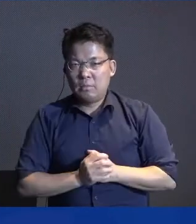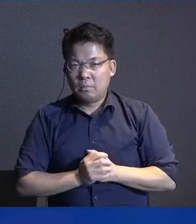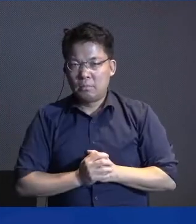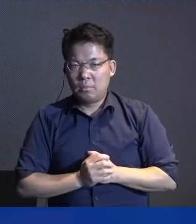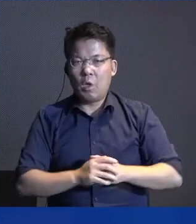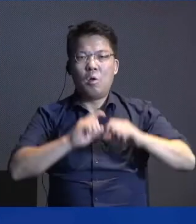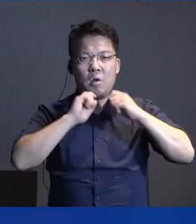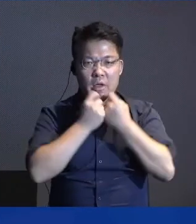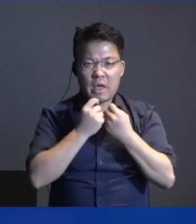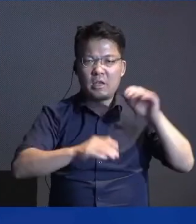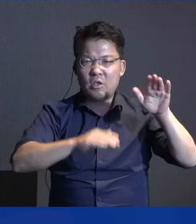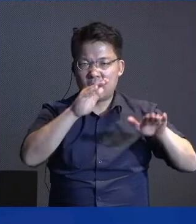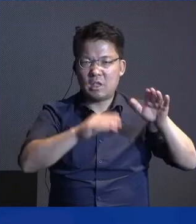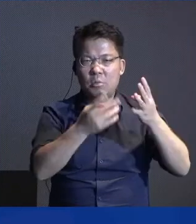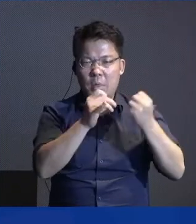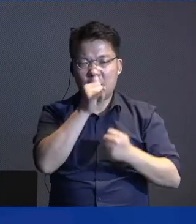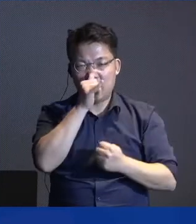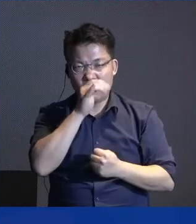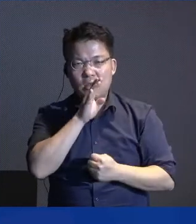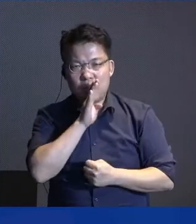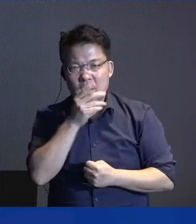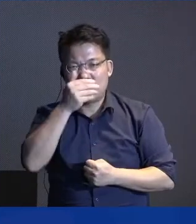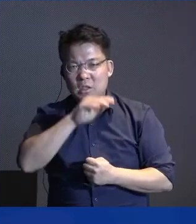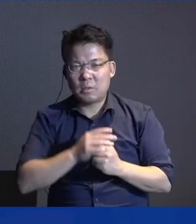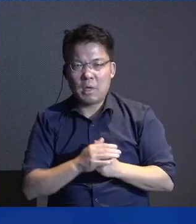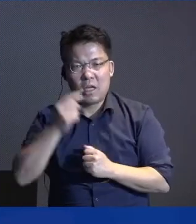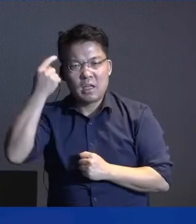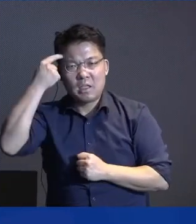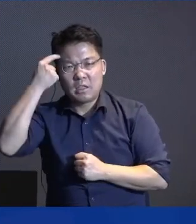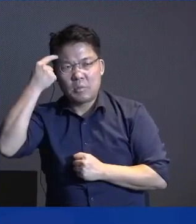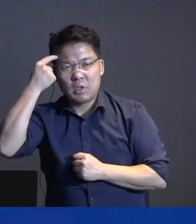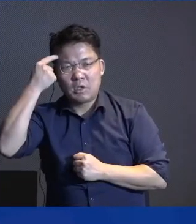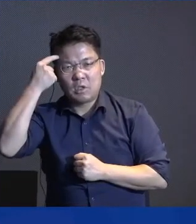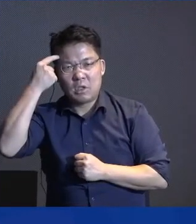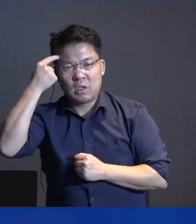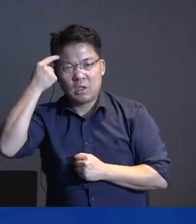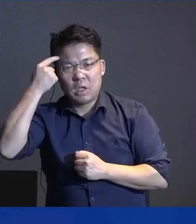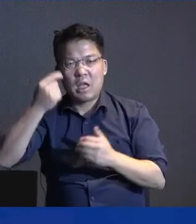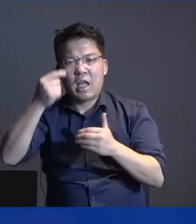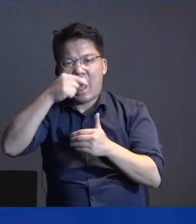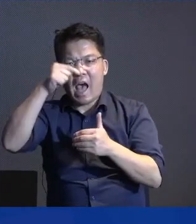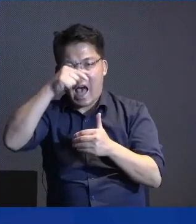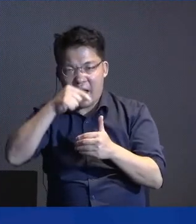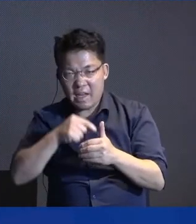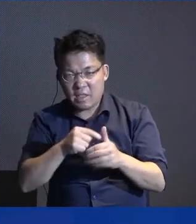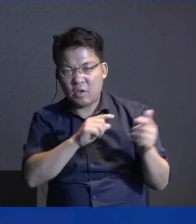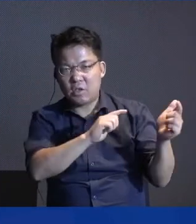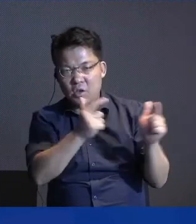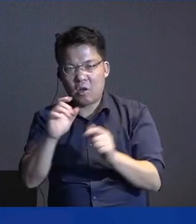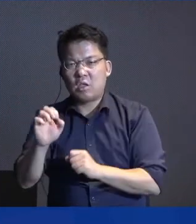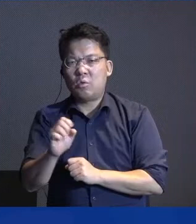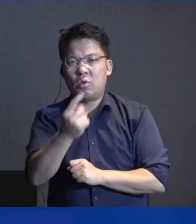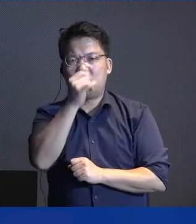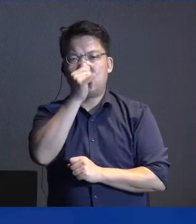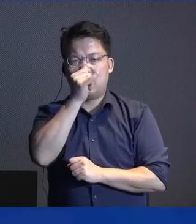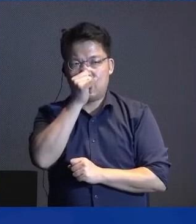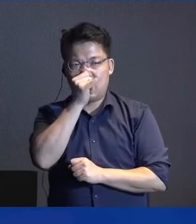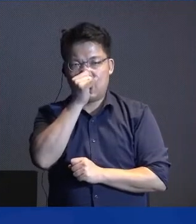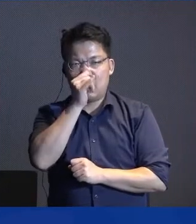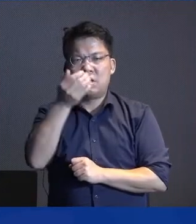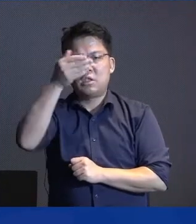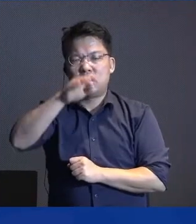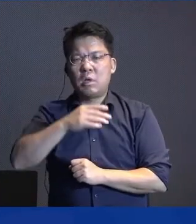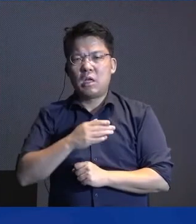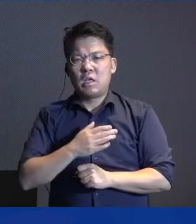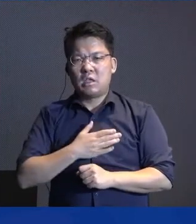level or psychological level. But if we are considering macro level, so we try to find a good way